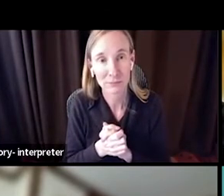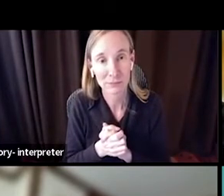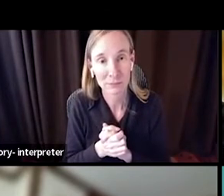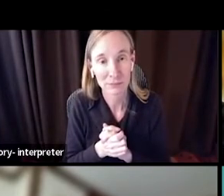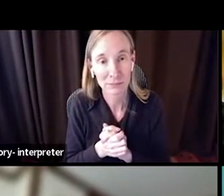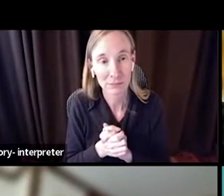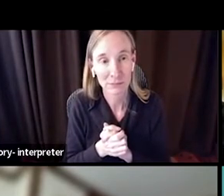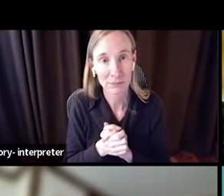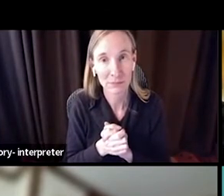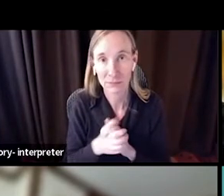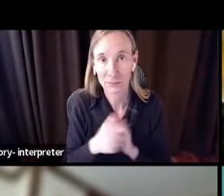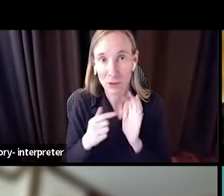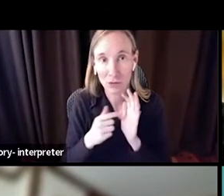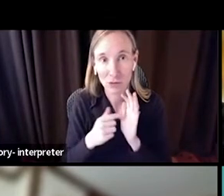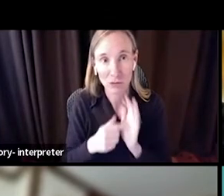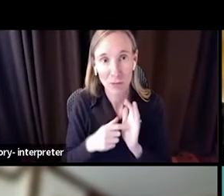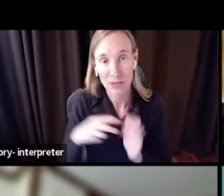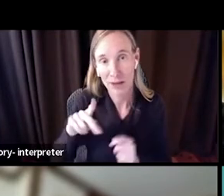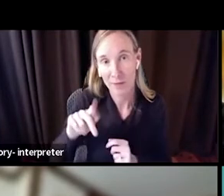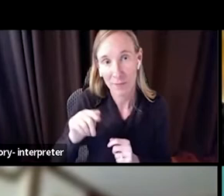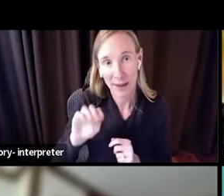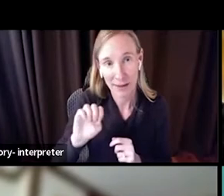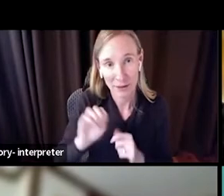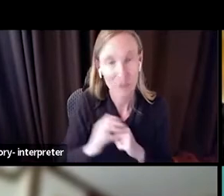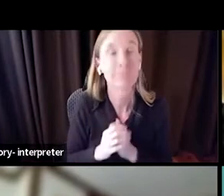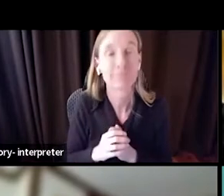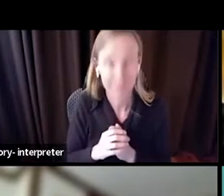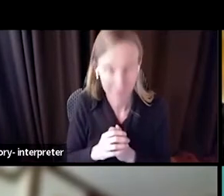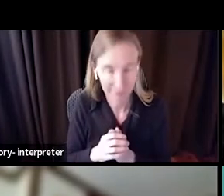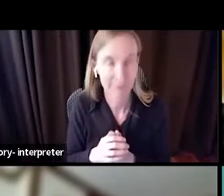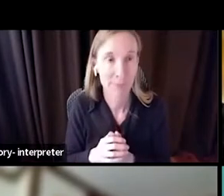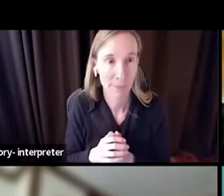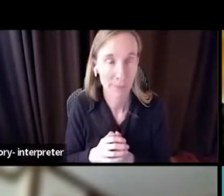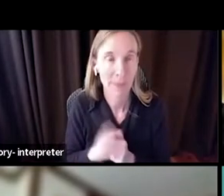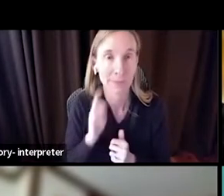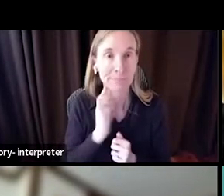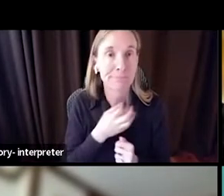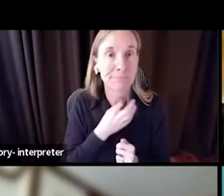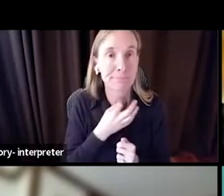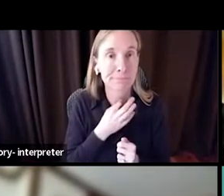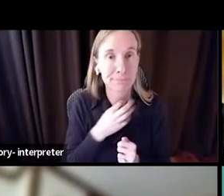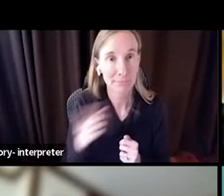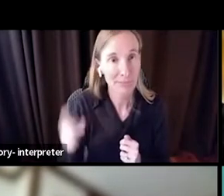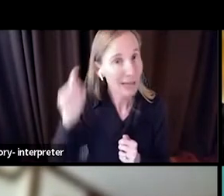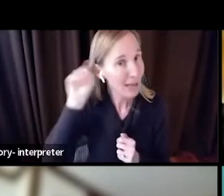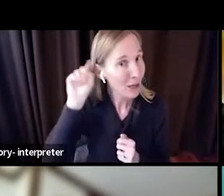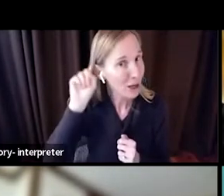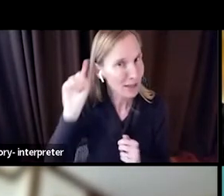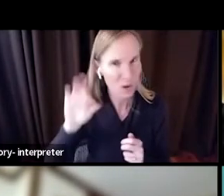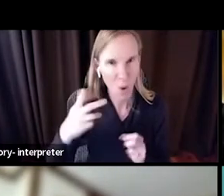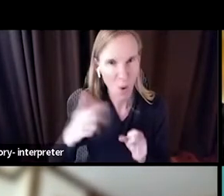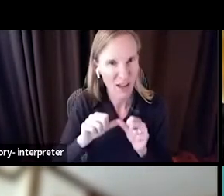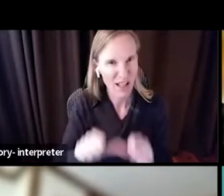Representative Page? Yes. I was curious to know, do these hearing aids only last